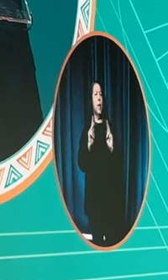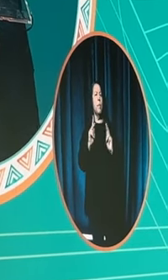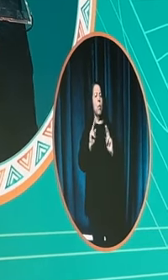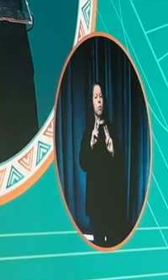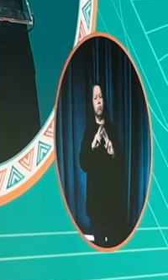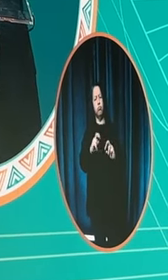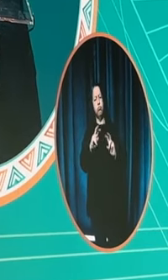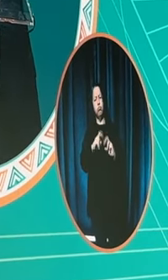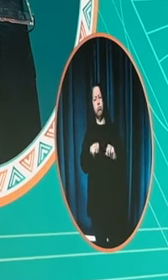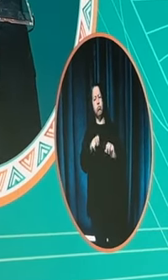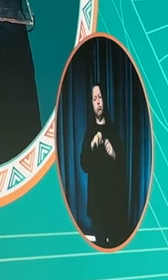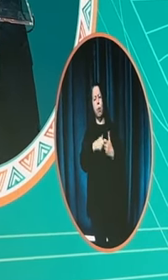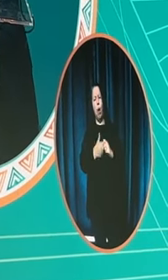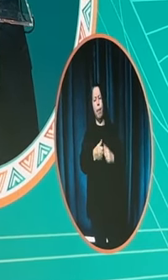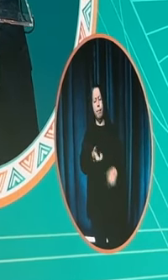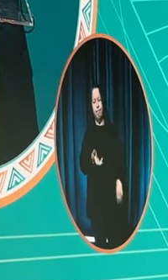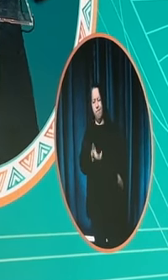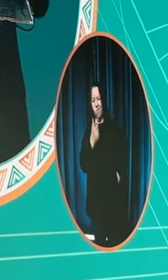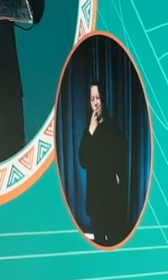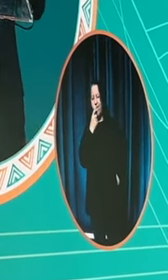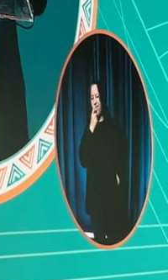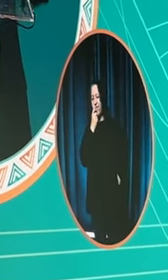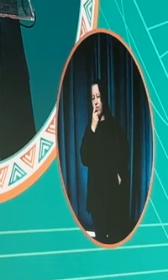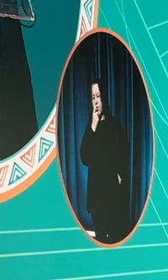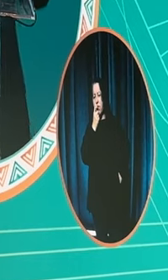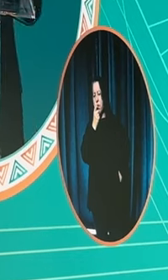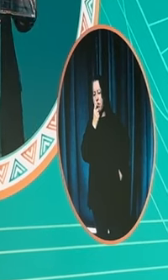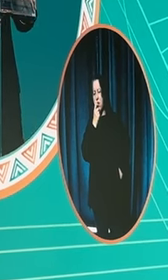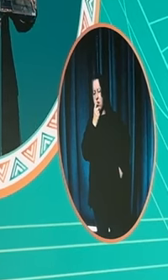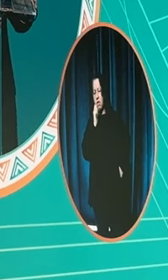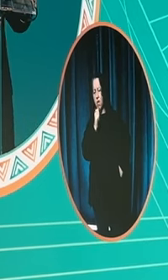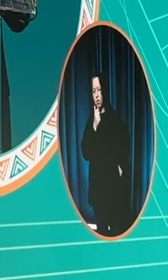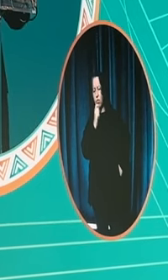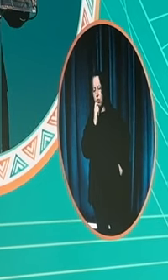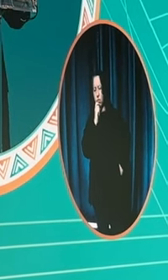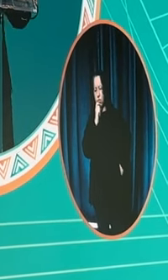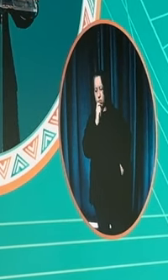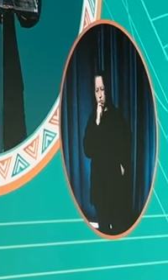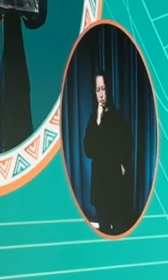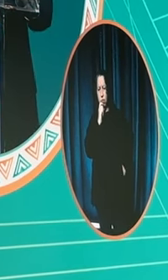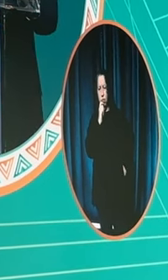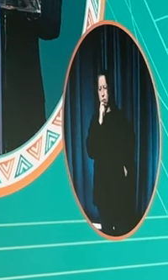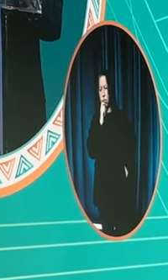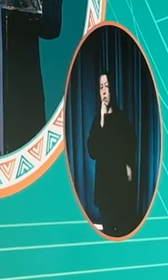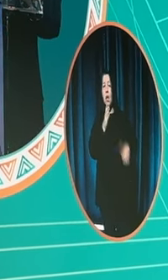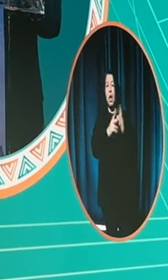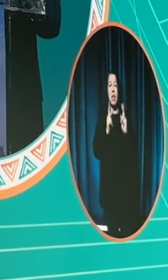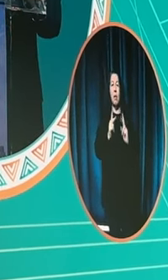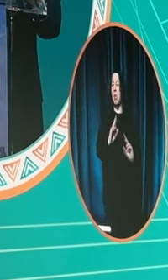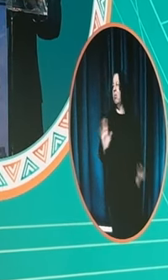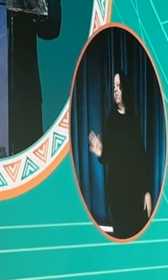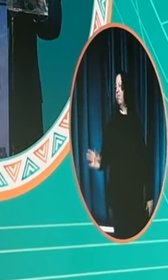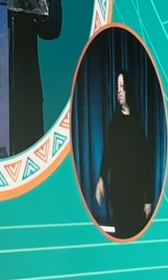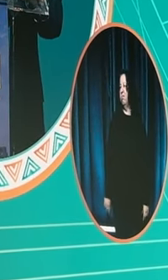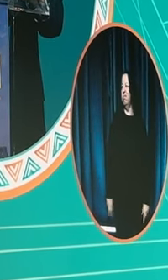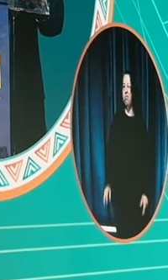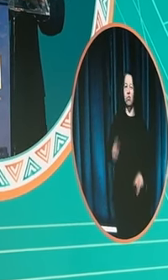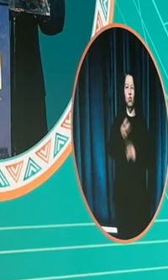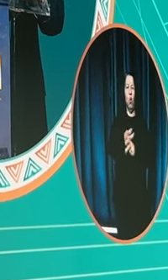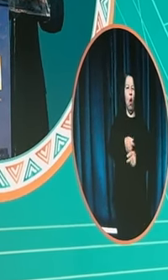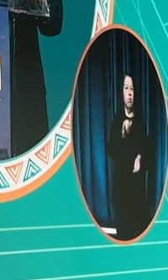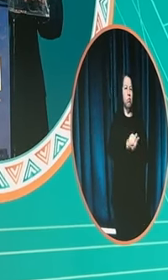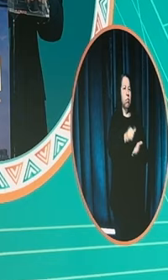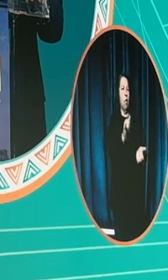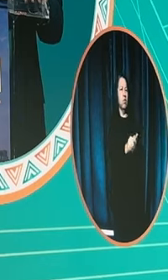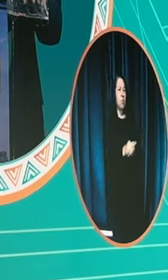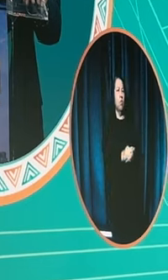say, how are we going to get there? How on earth are we going to accomplish this? Some people even say, no, this is too hard. Too